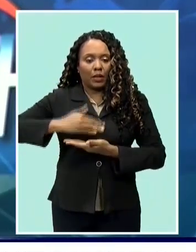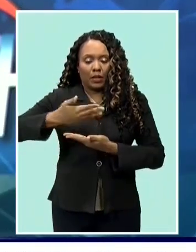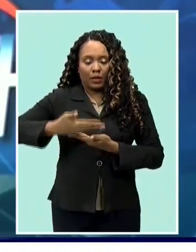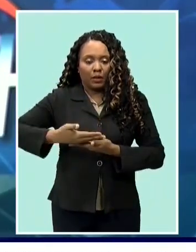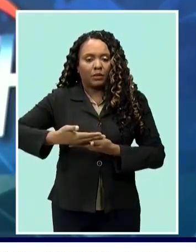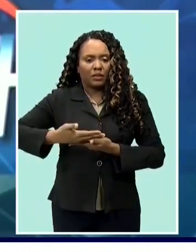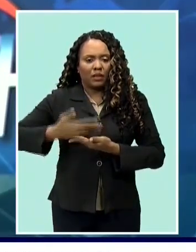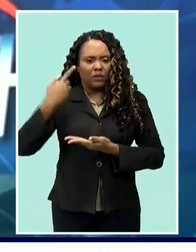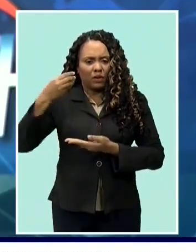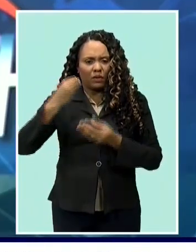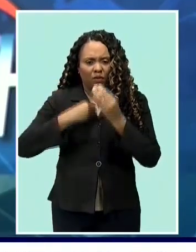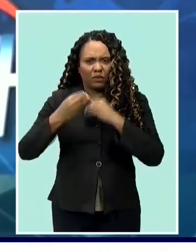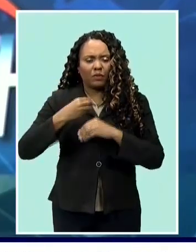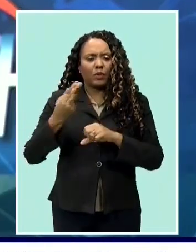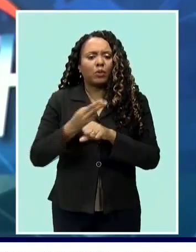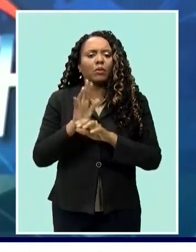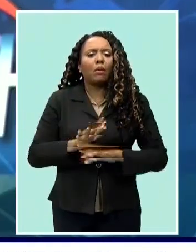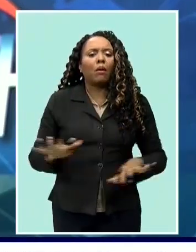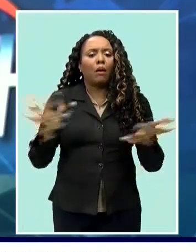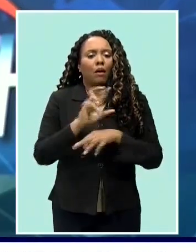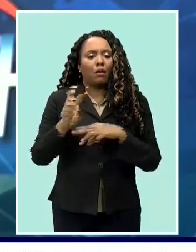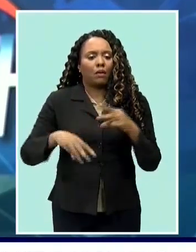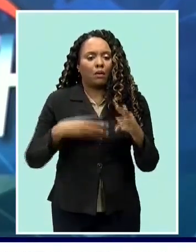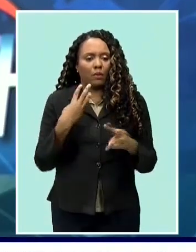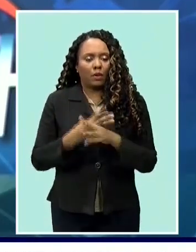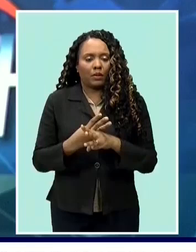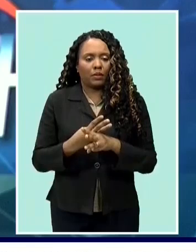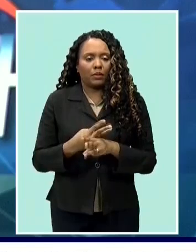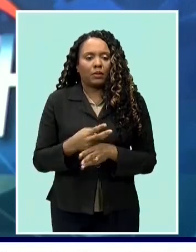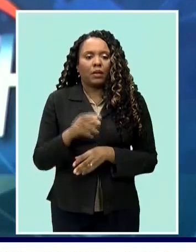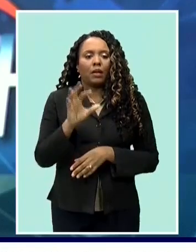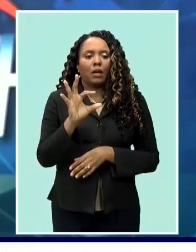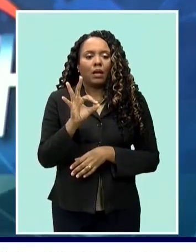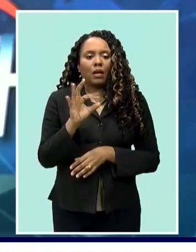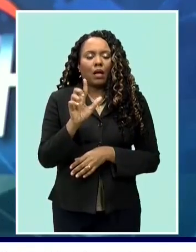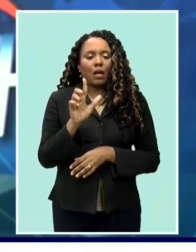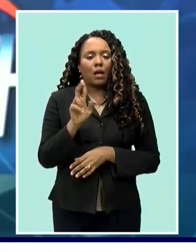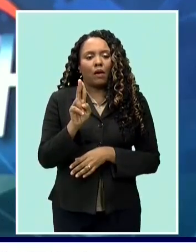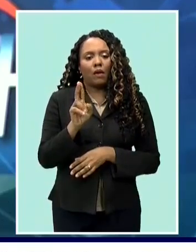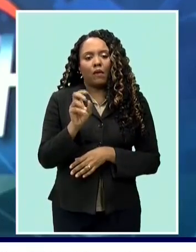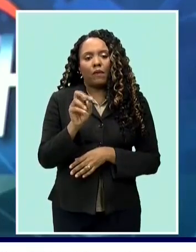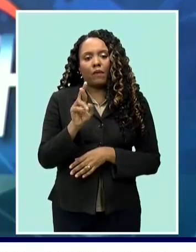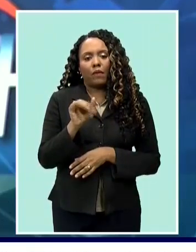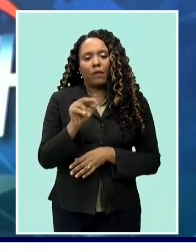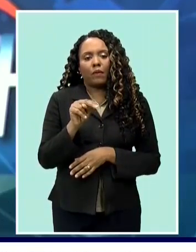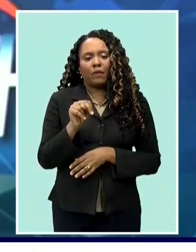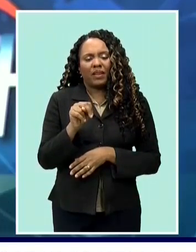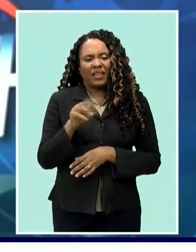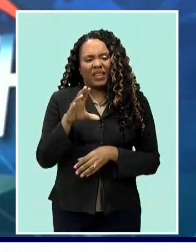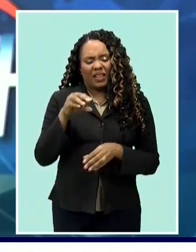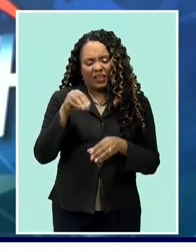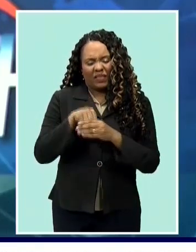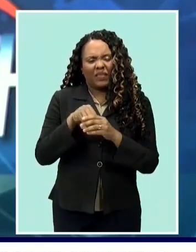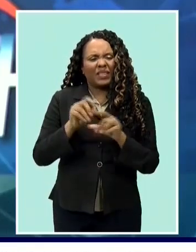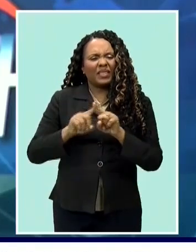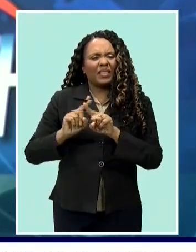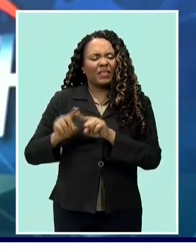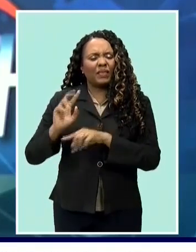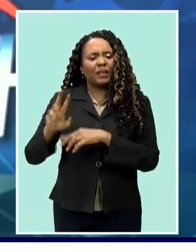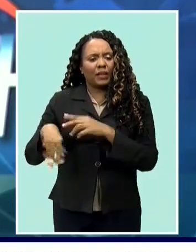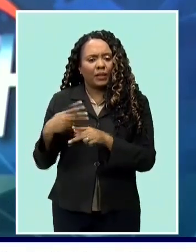used worldwide. Mr. Humphrey explains fluorine is present in different types of packaging. Now, following the results of the tests, which were